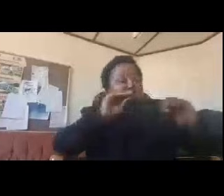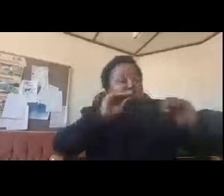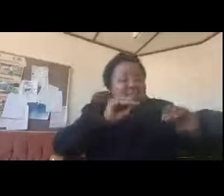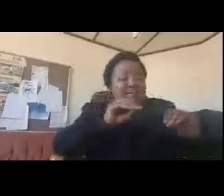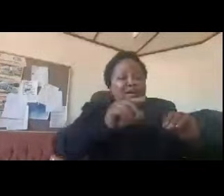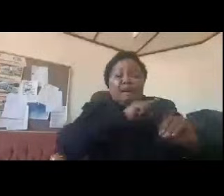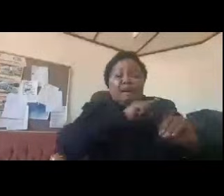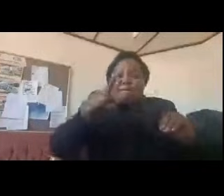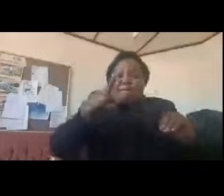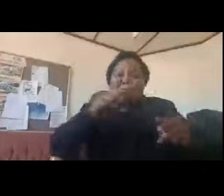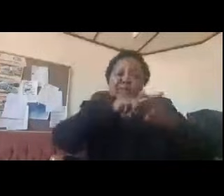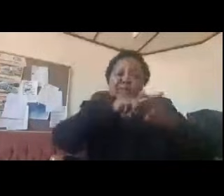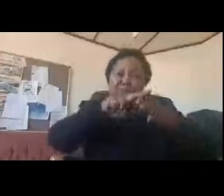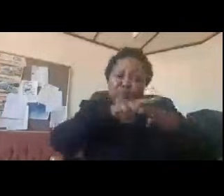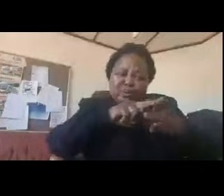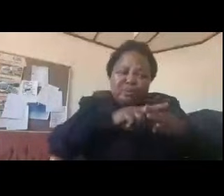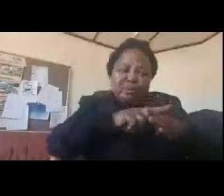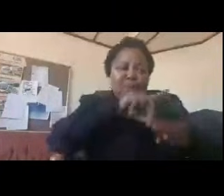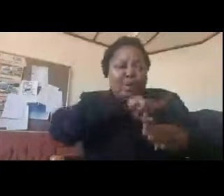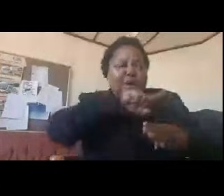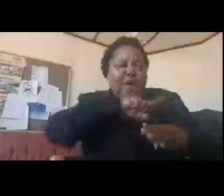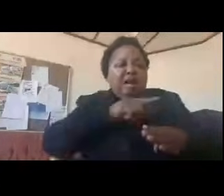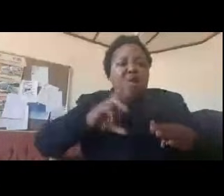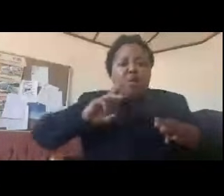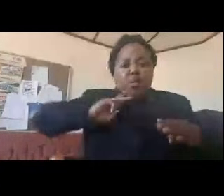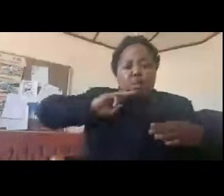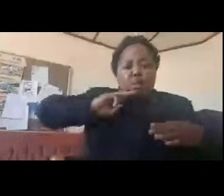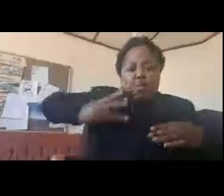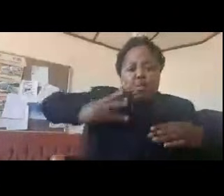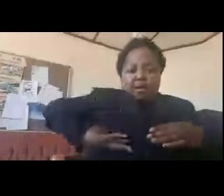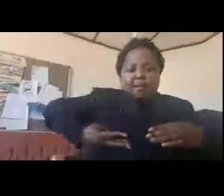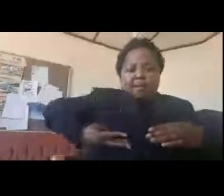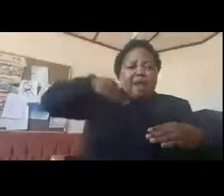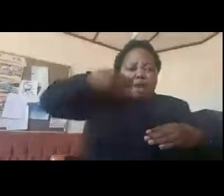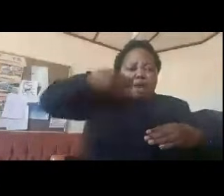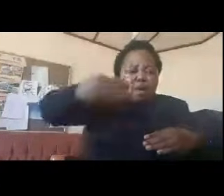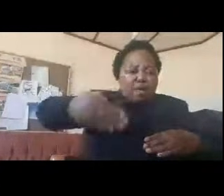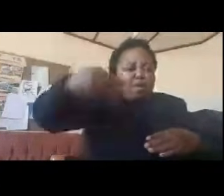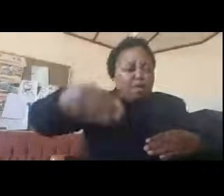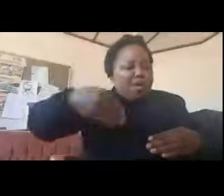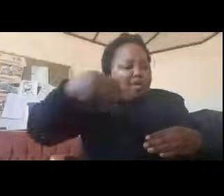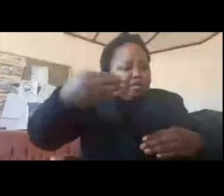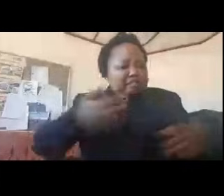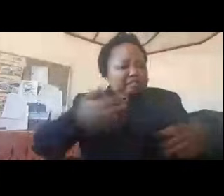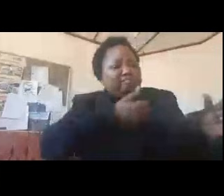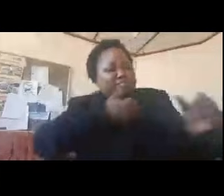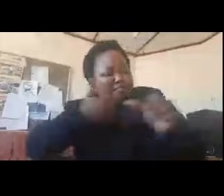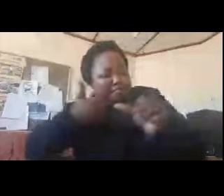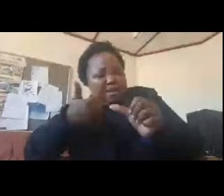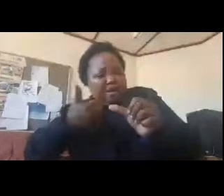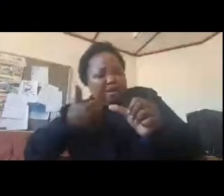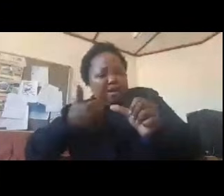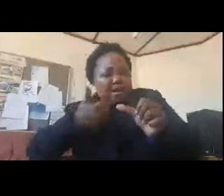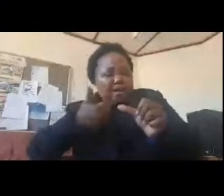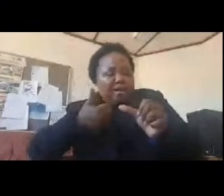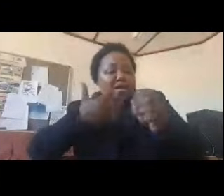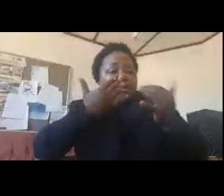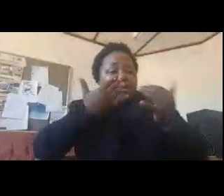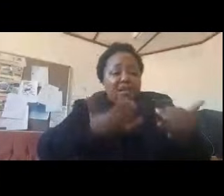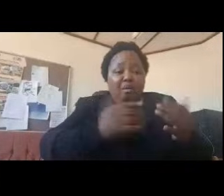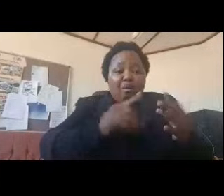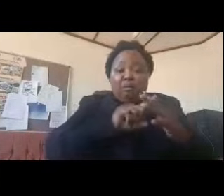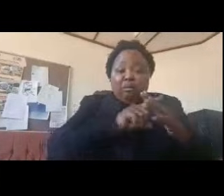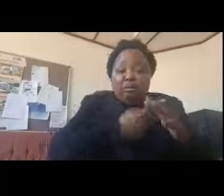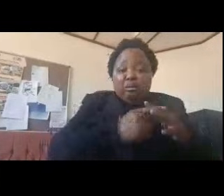underutilized? Why do women keep going back to their business? The SBC's answer is It's because